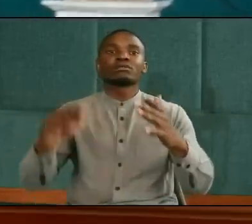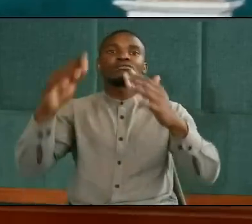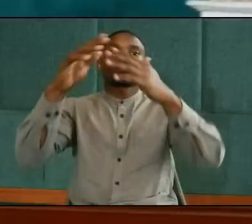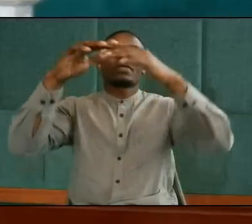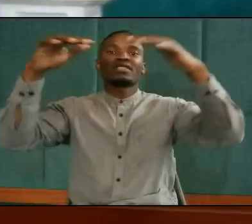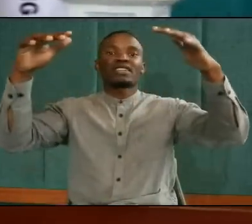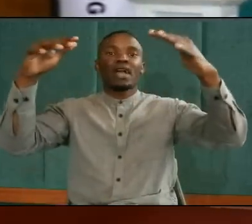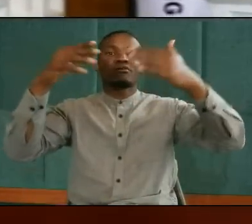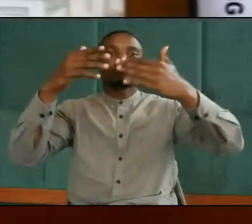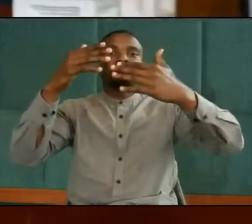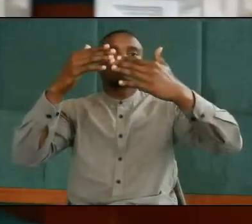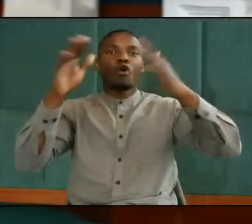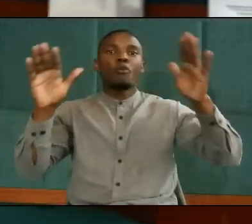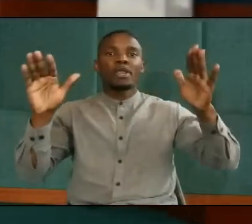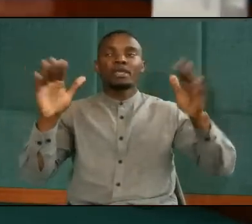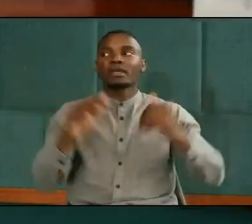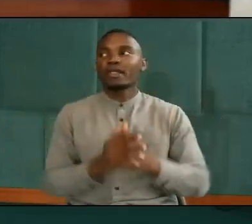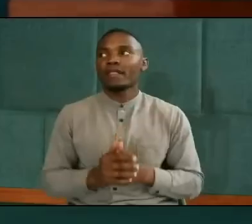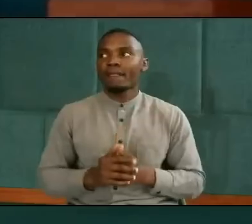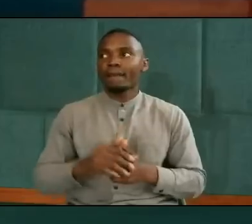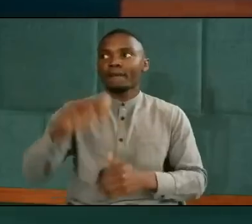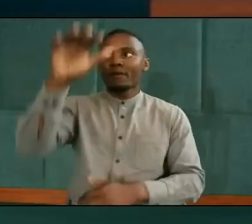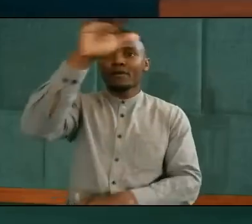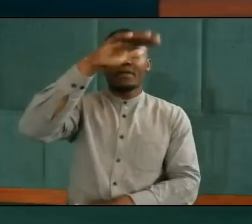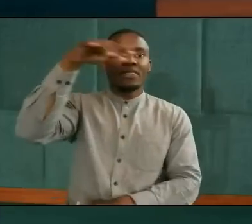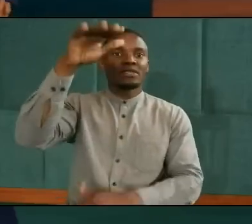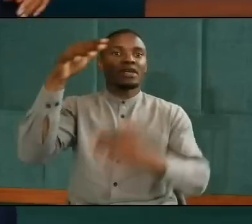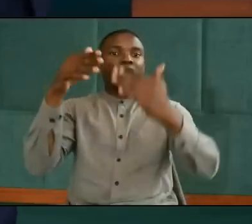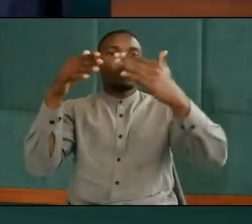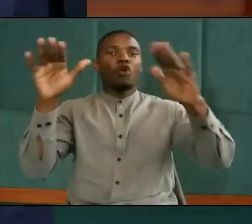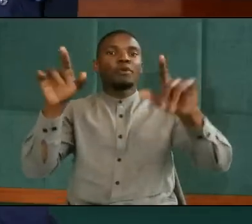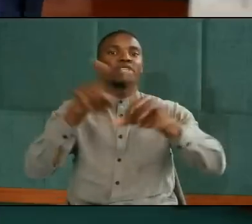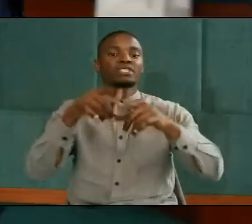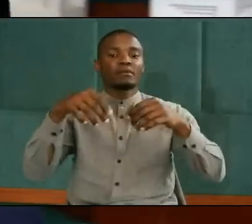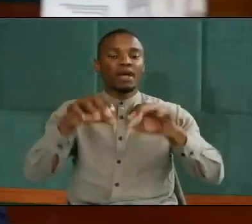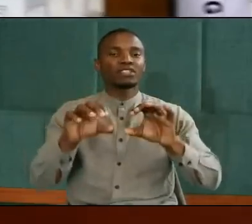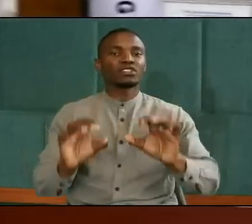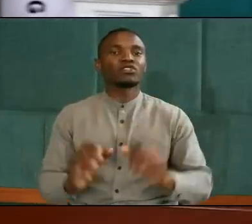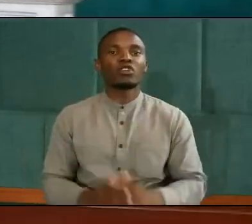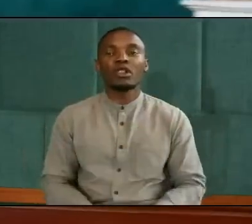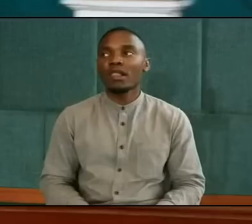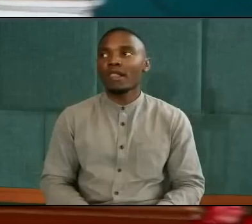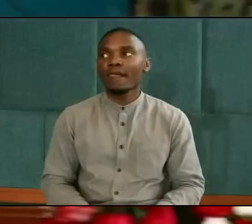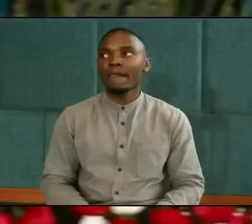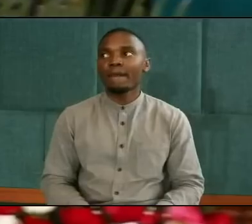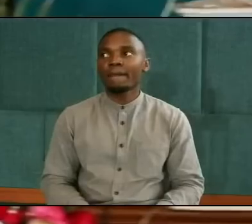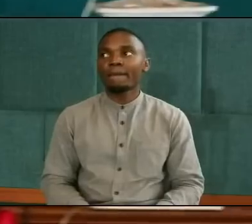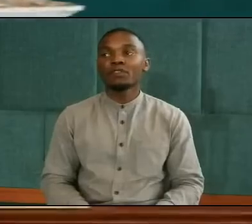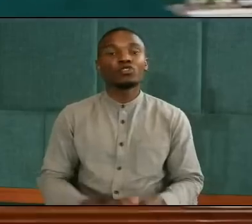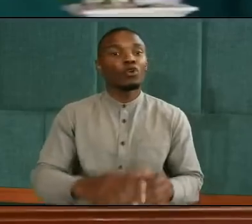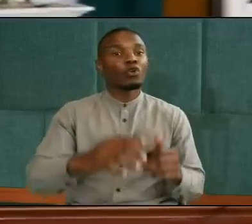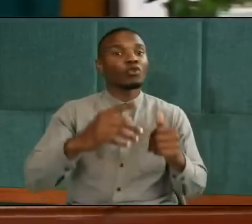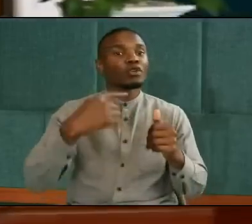Sky. Open as a scroll. The 6th seal. So